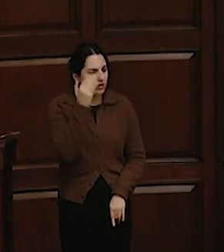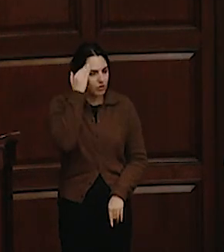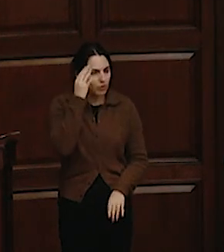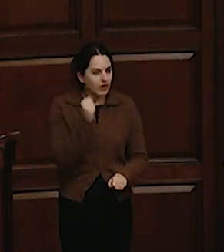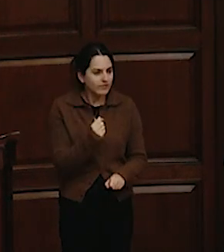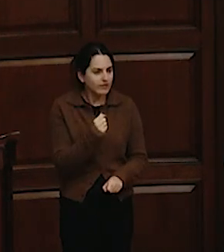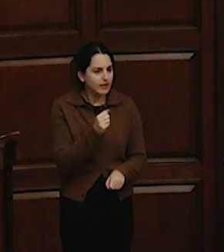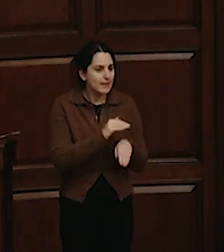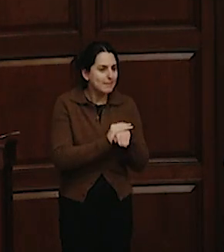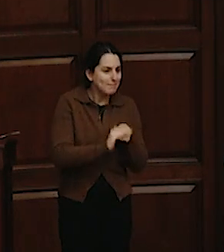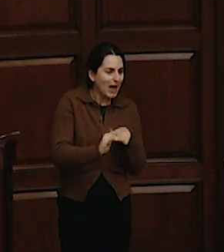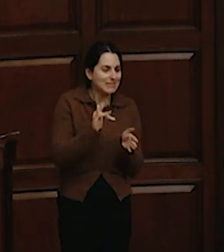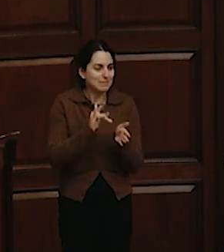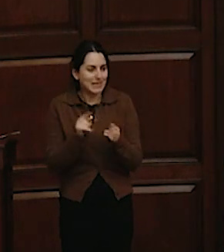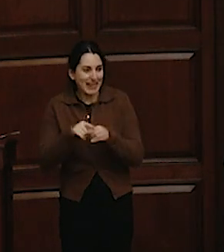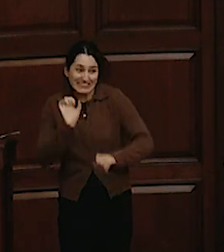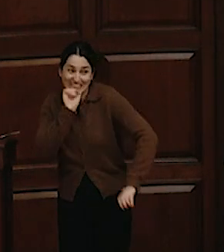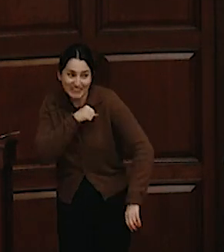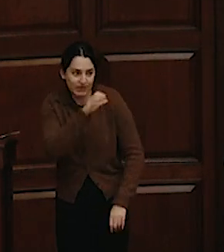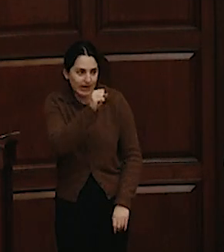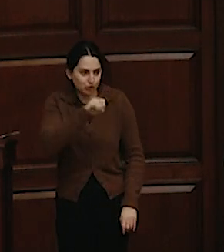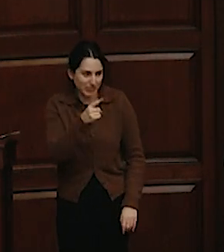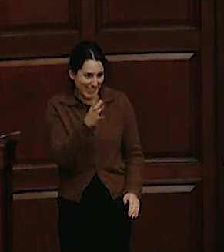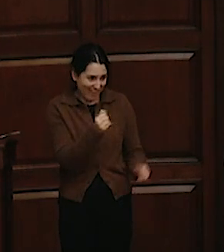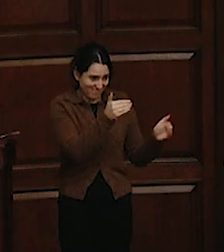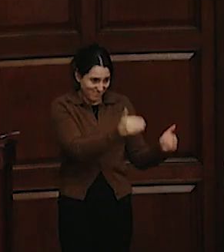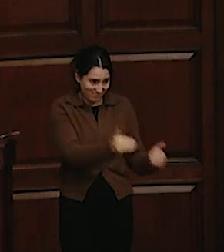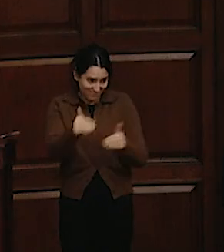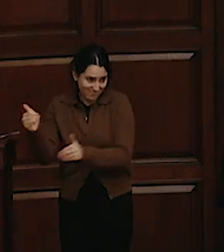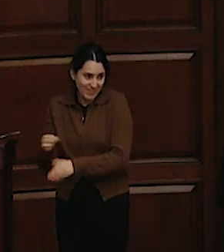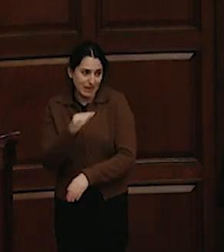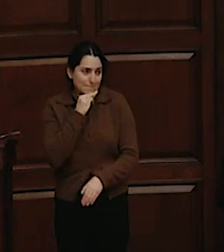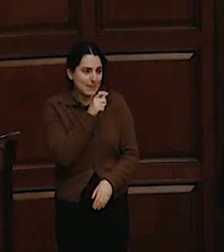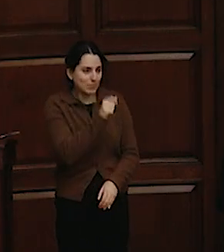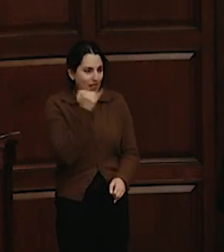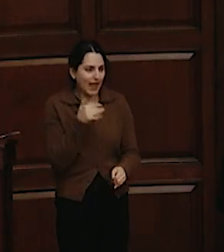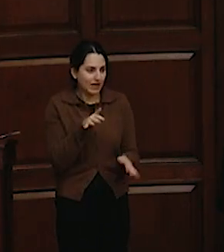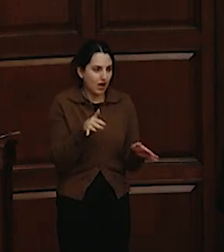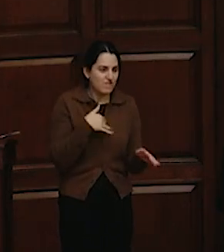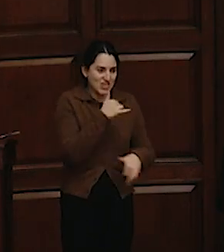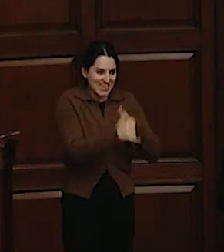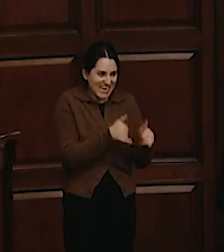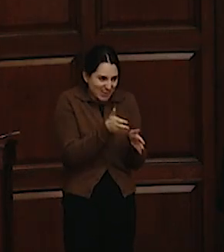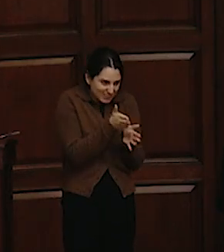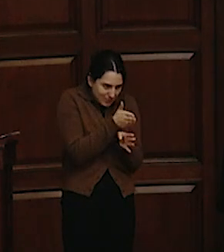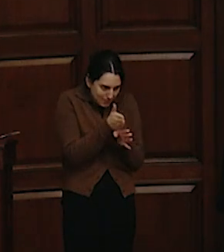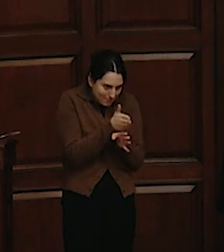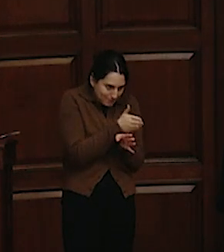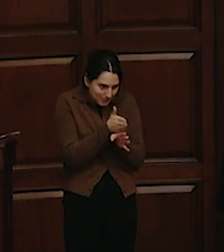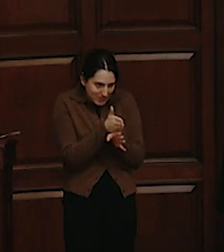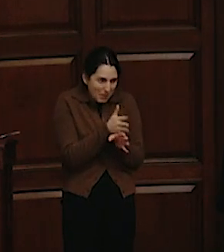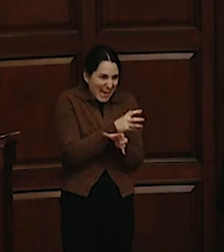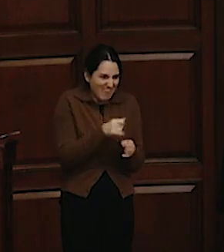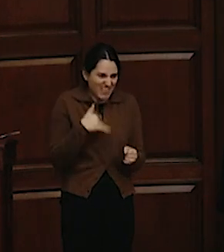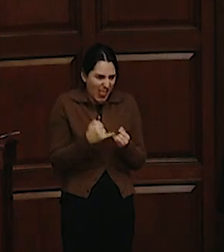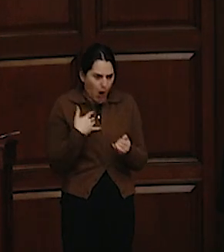as mild, medium and severe Sjögren's? In other words, could a person teeter on the edge for years and never get to the point